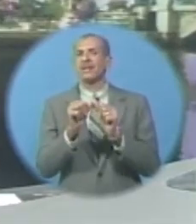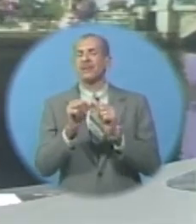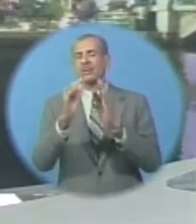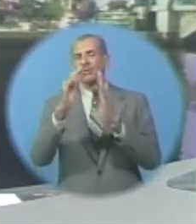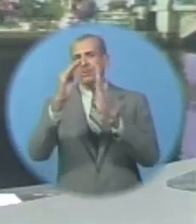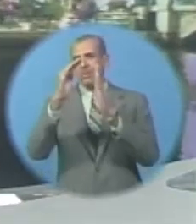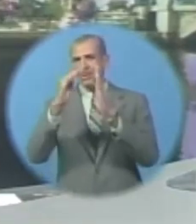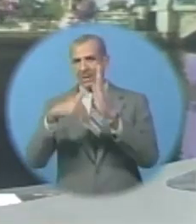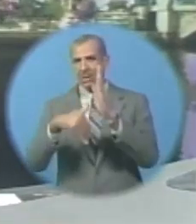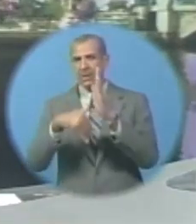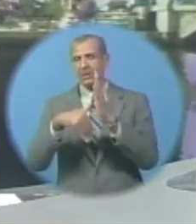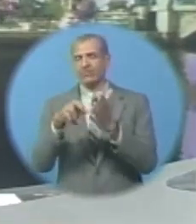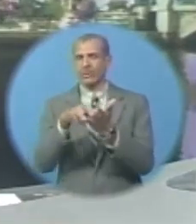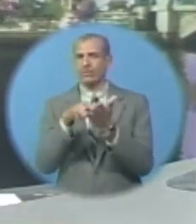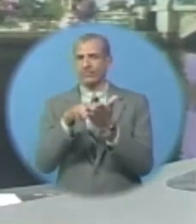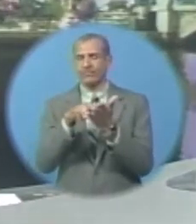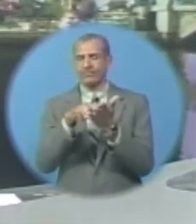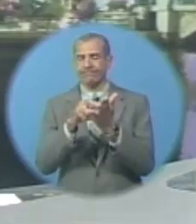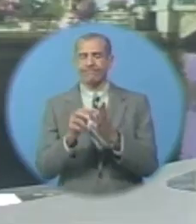the ideal level.